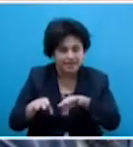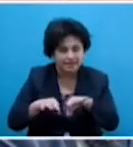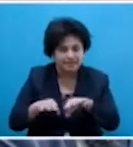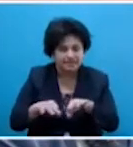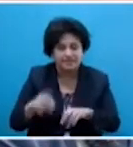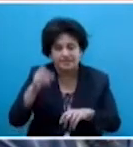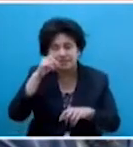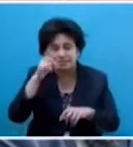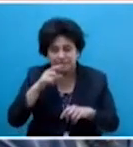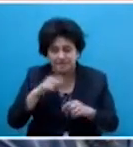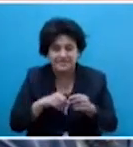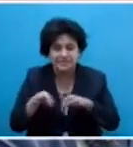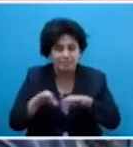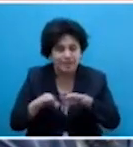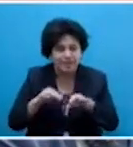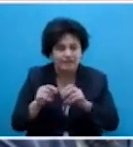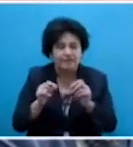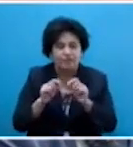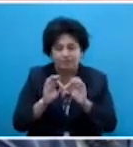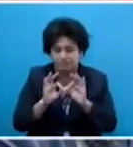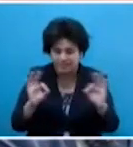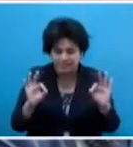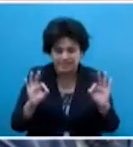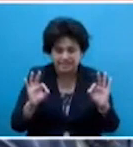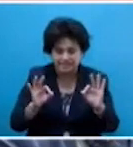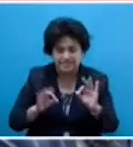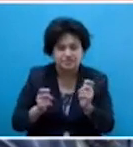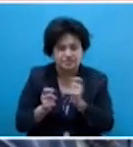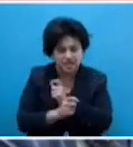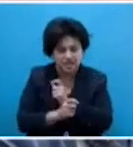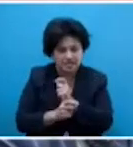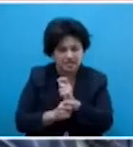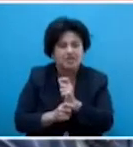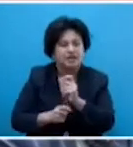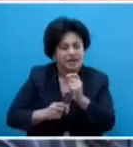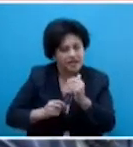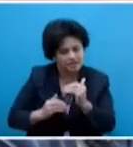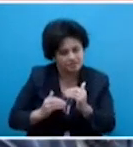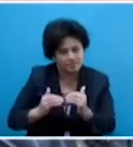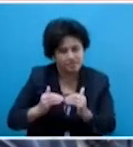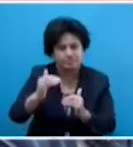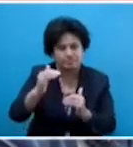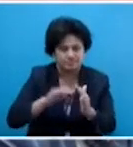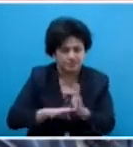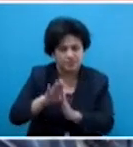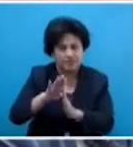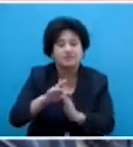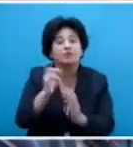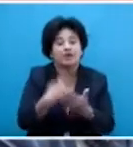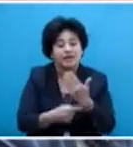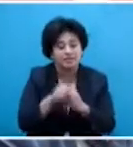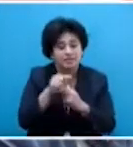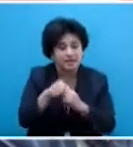Change, Peace and Progress, which was compiled through an unprecedented nationwide consultation